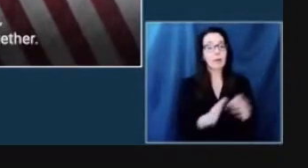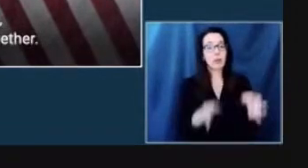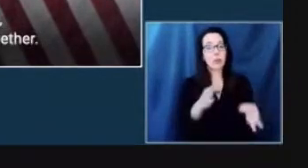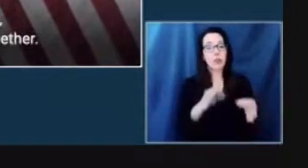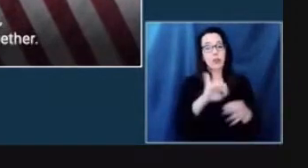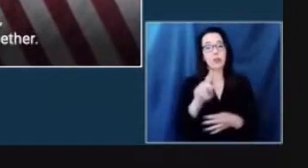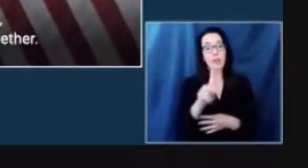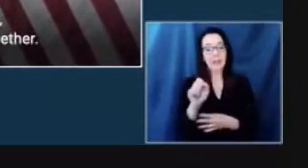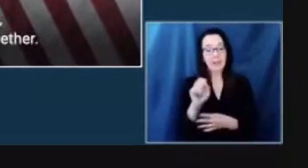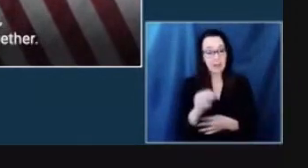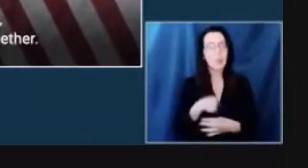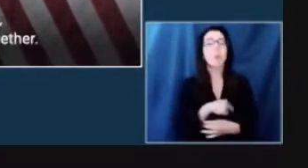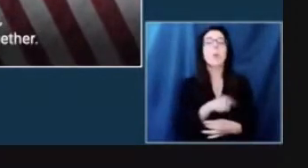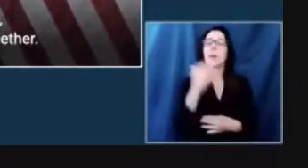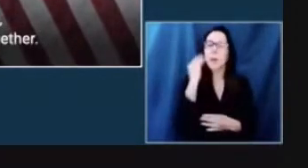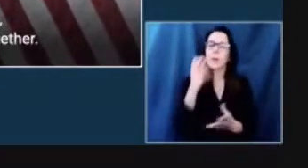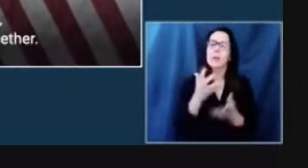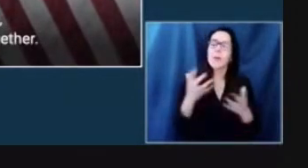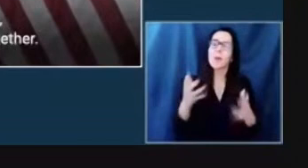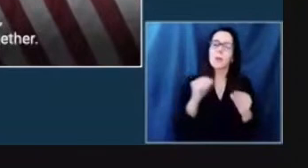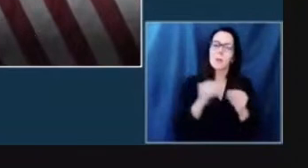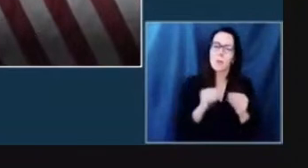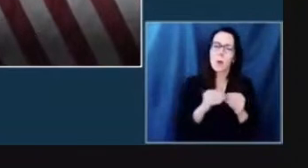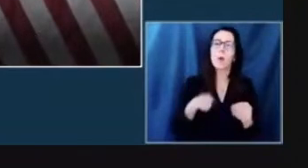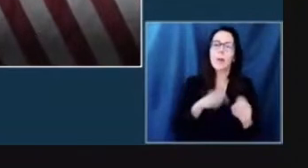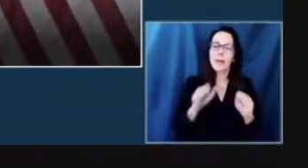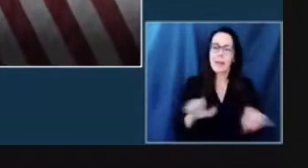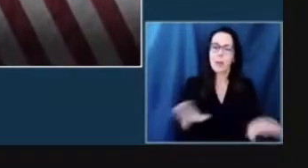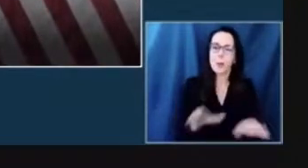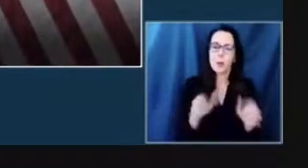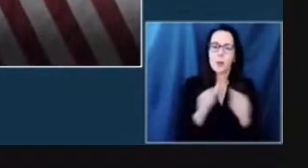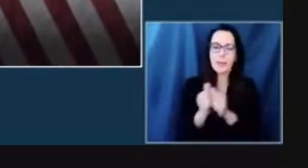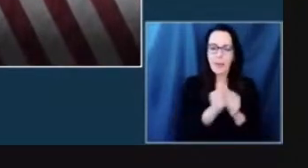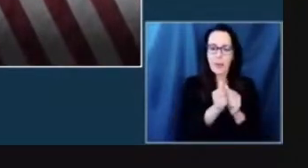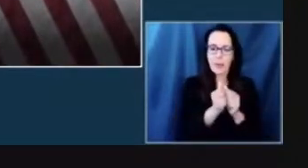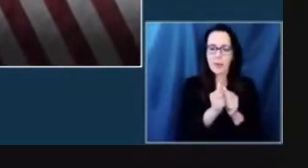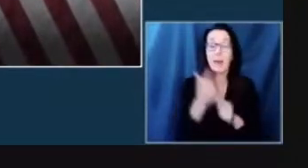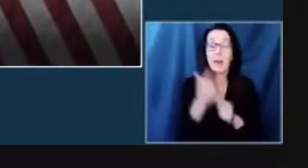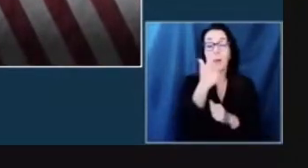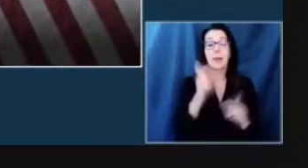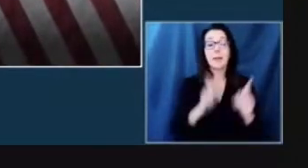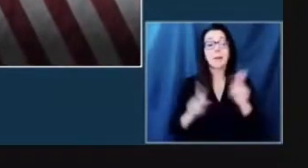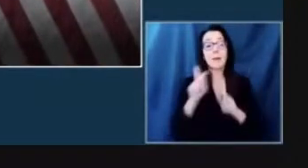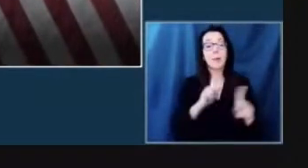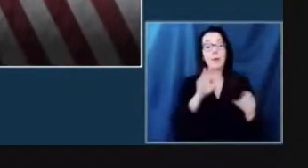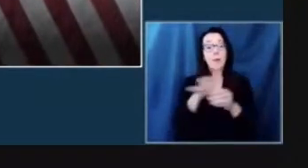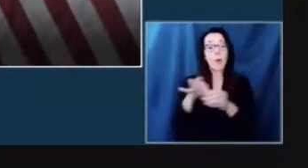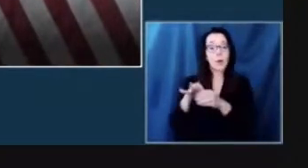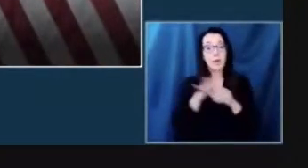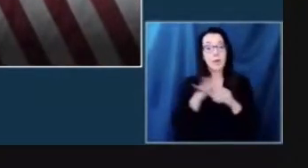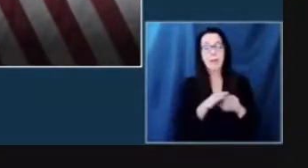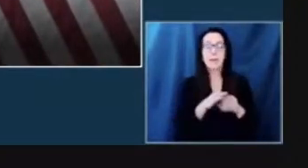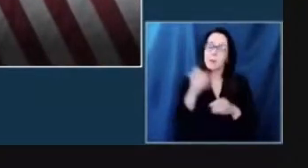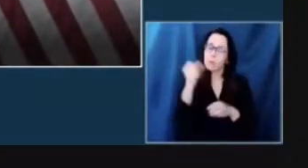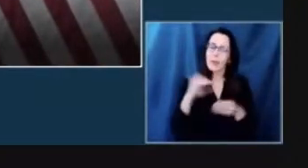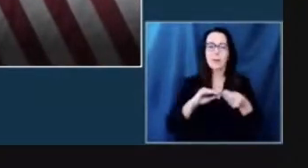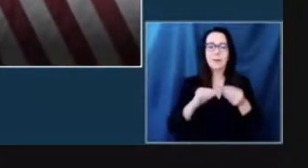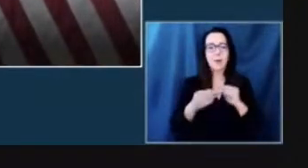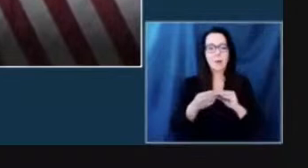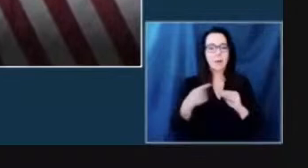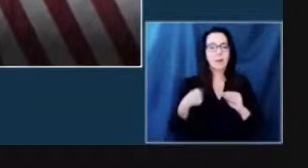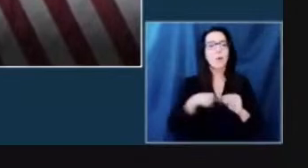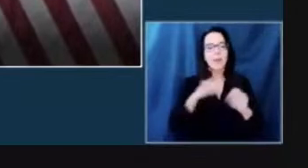so much more that we can do together. Because people voted in record numbers, we are able to fight